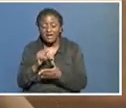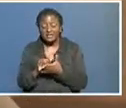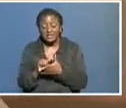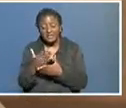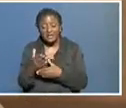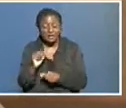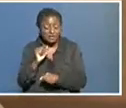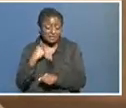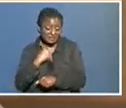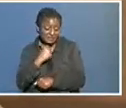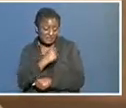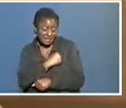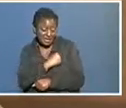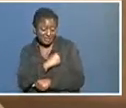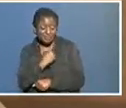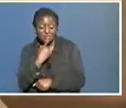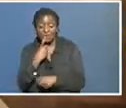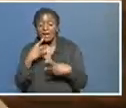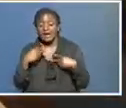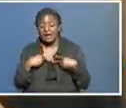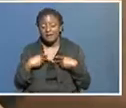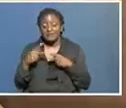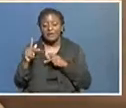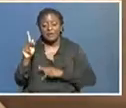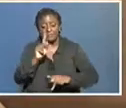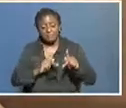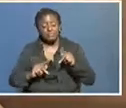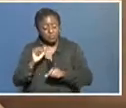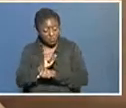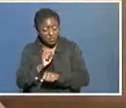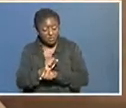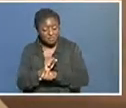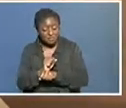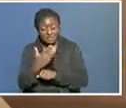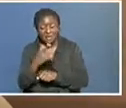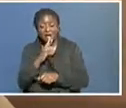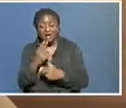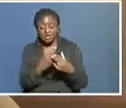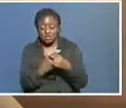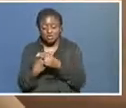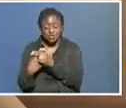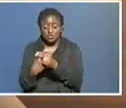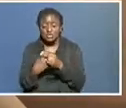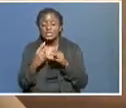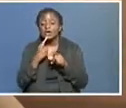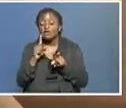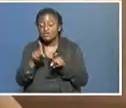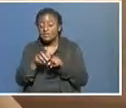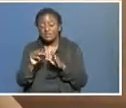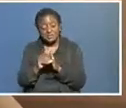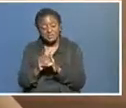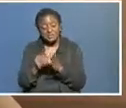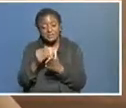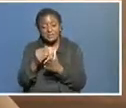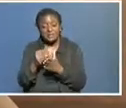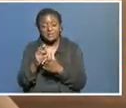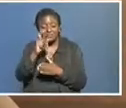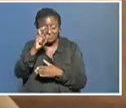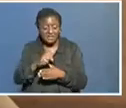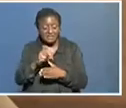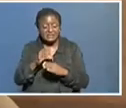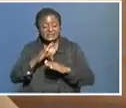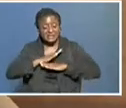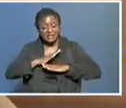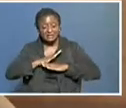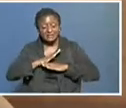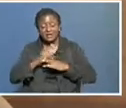performed. There are union agreements in the past, and part of our job is to satisfy those union agreements